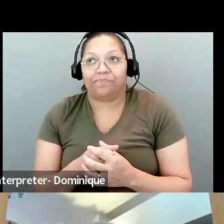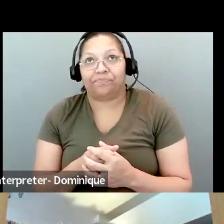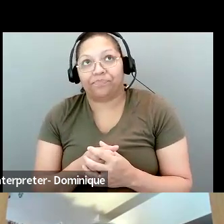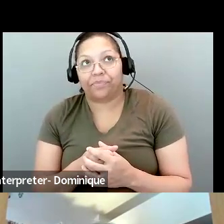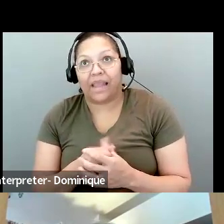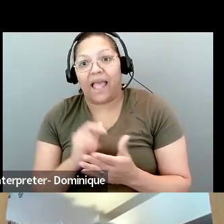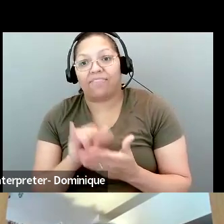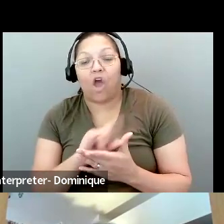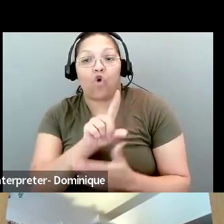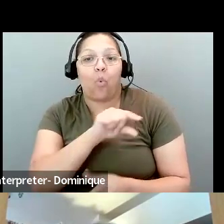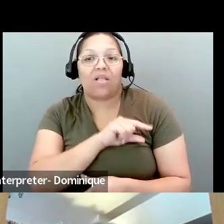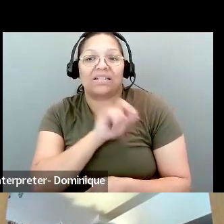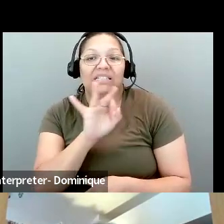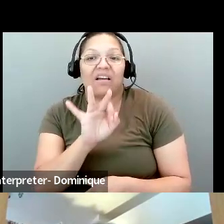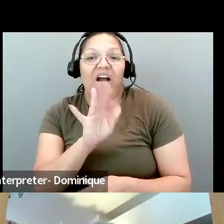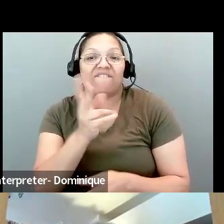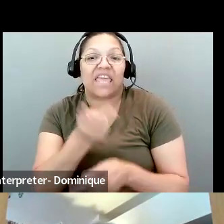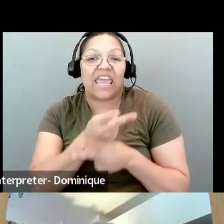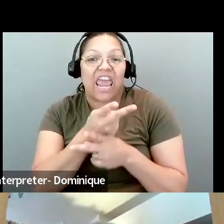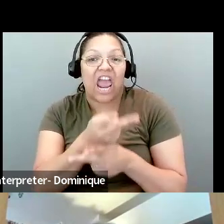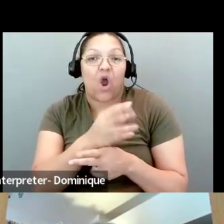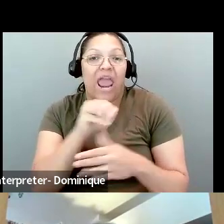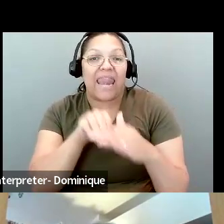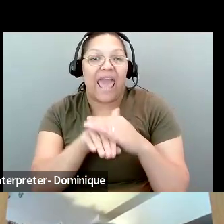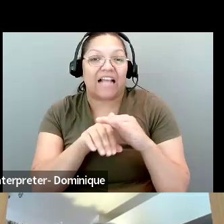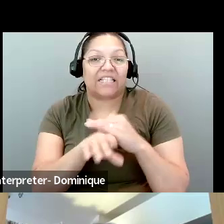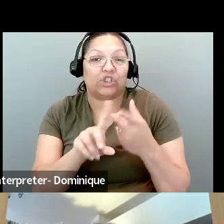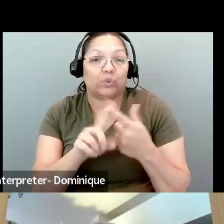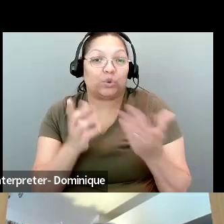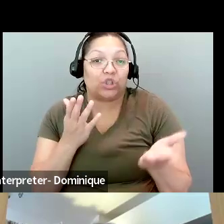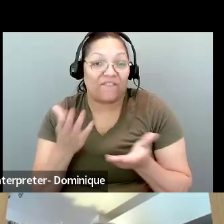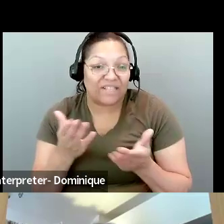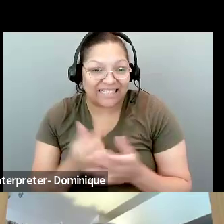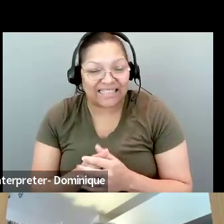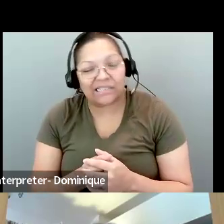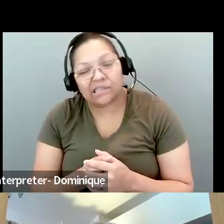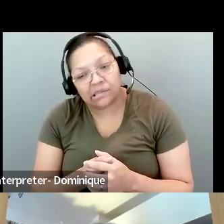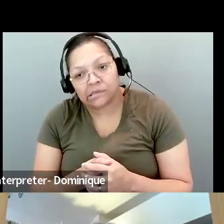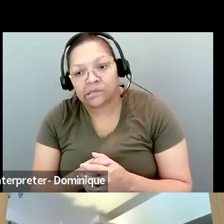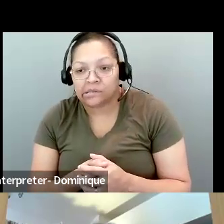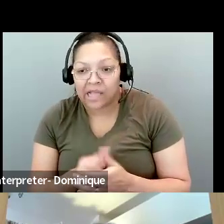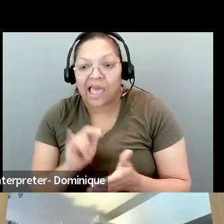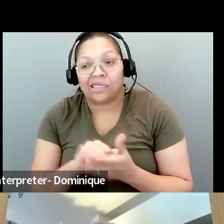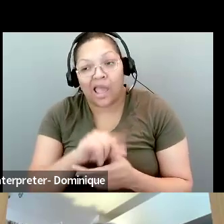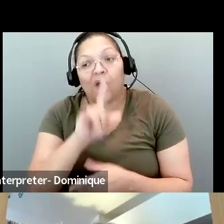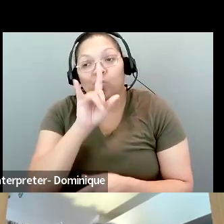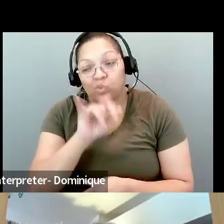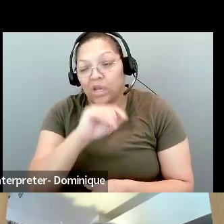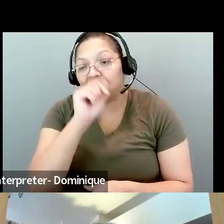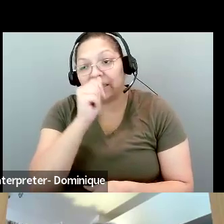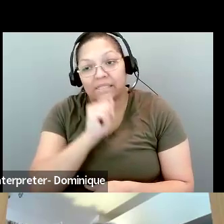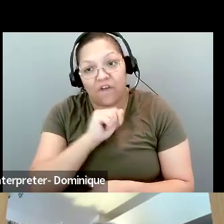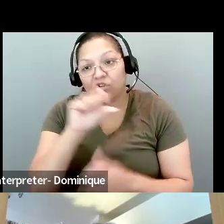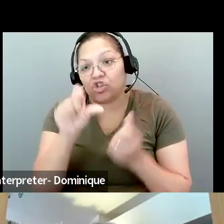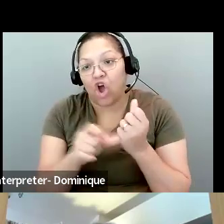the quality of care and access to services, really suffers under some of these